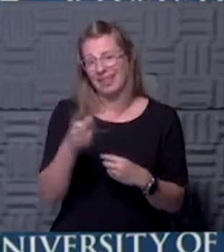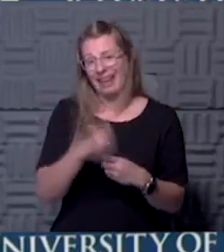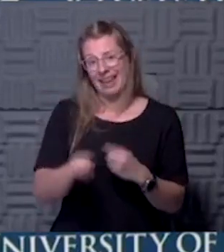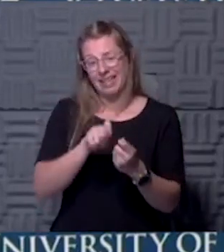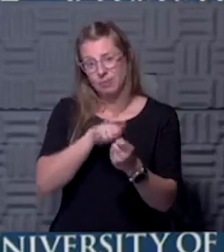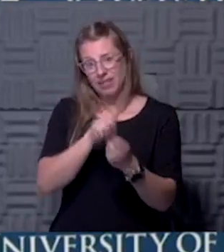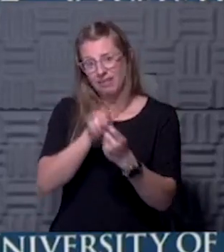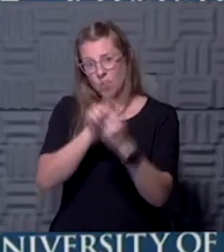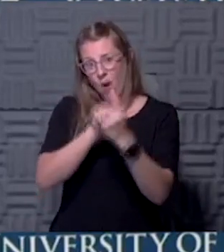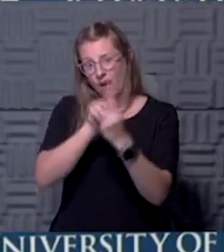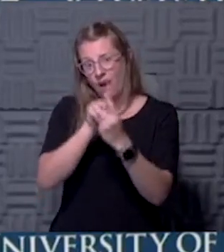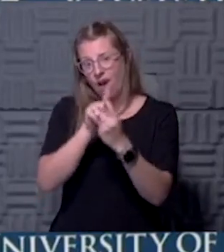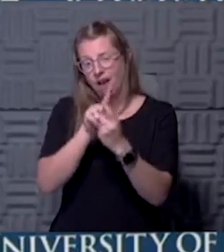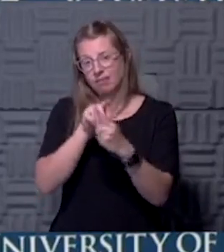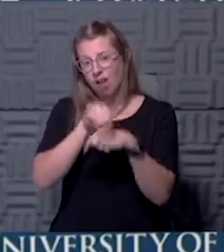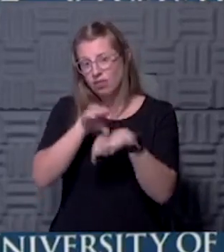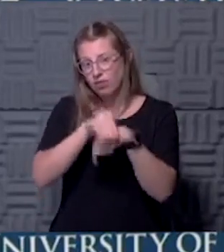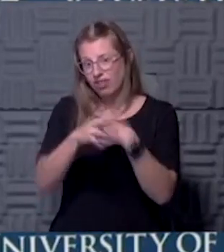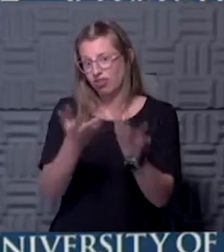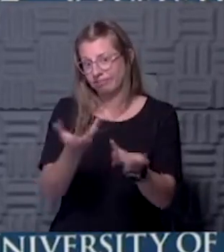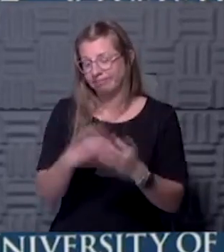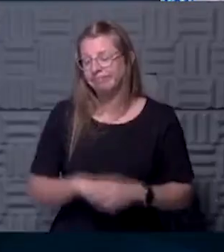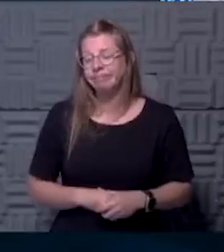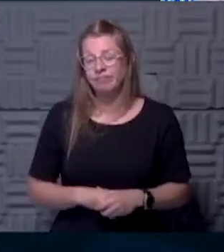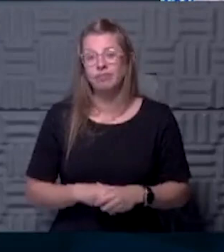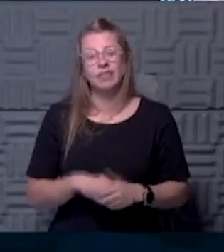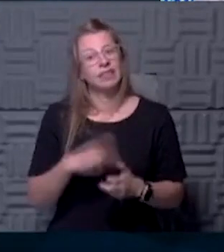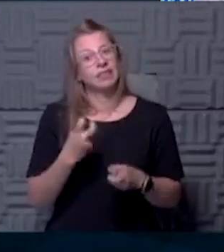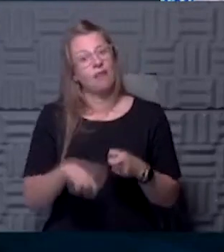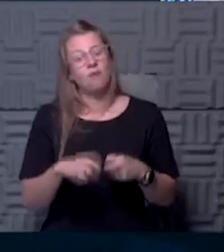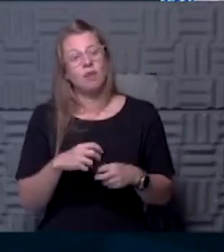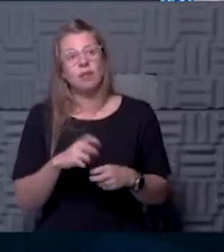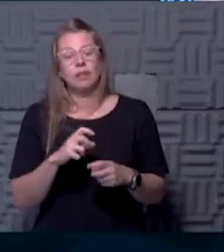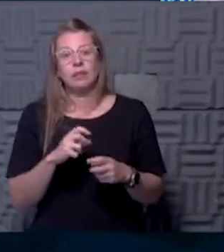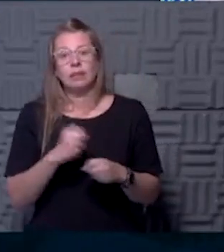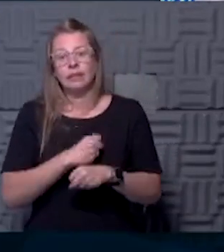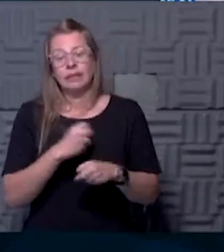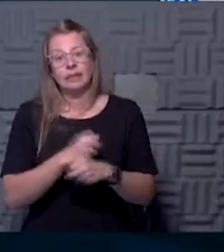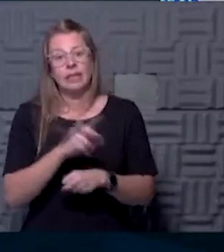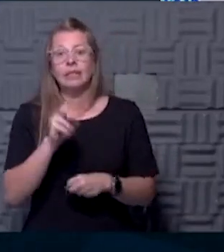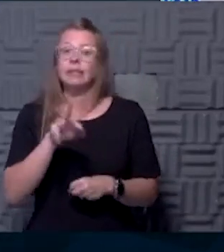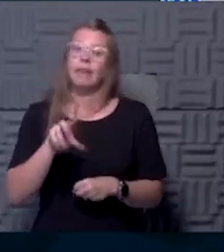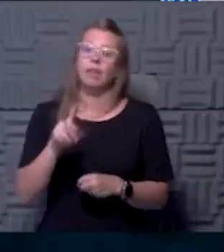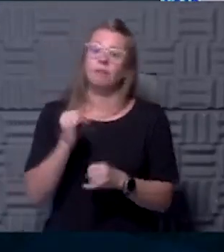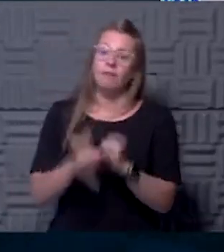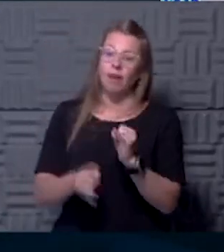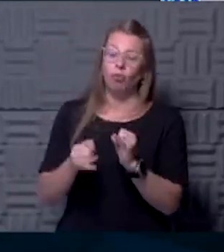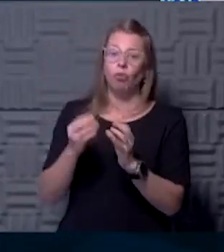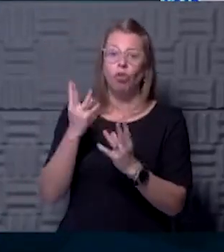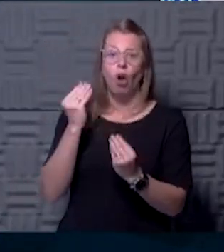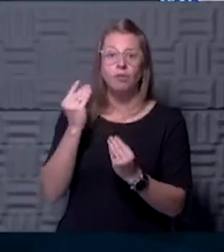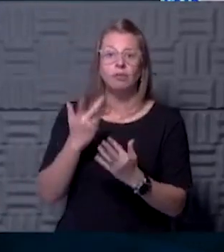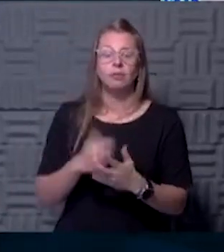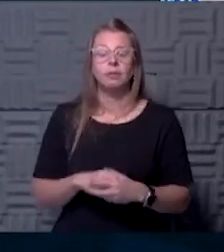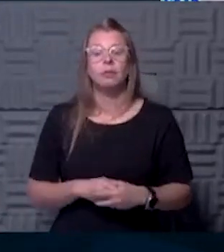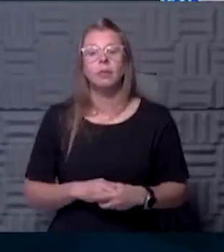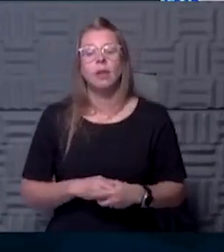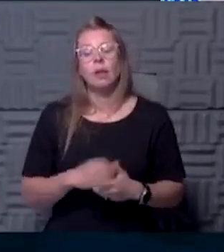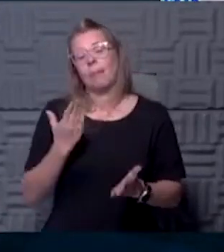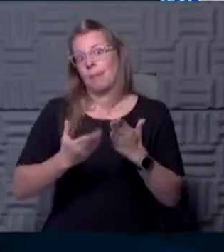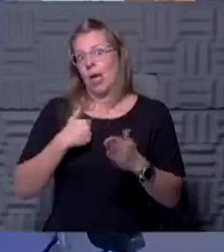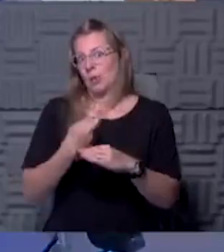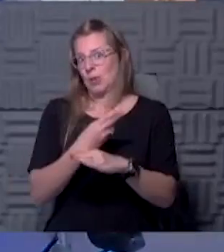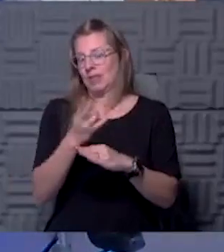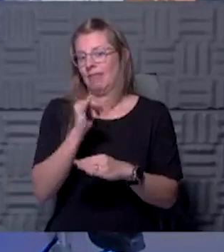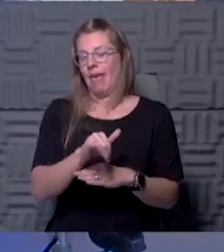specific one-on-one sort of consultation. Yeah, that's a tough statistic there, David. Final thoughts. Yeah. I think, you know, maybe I'll just use